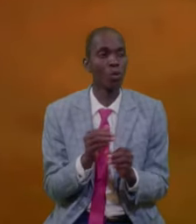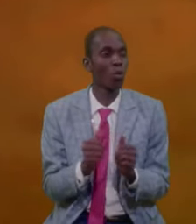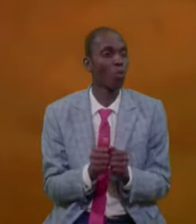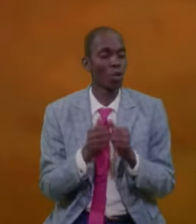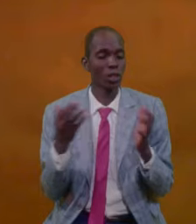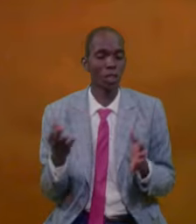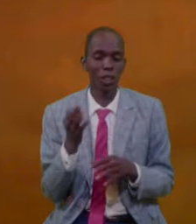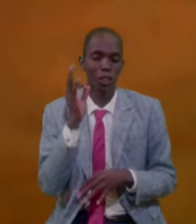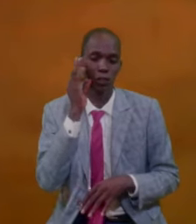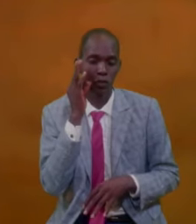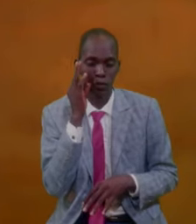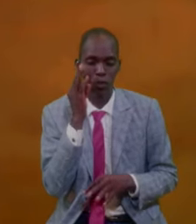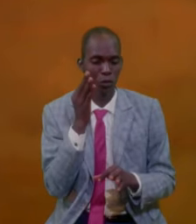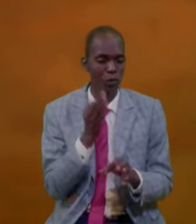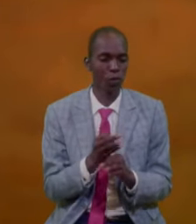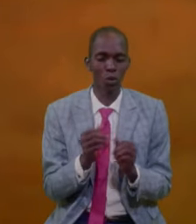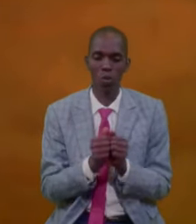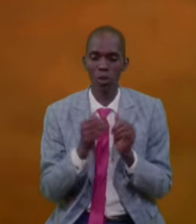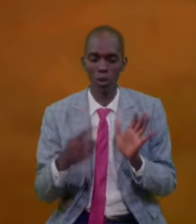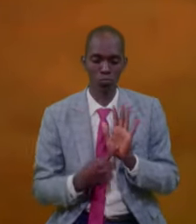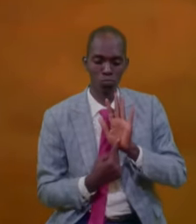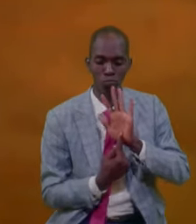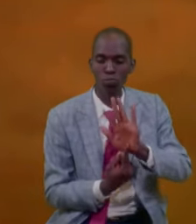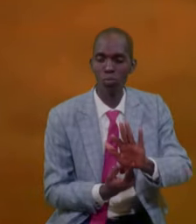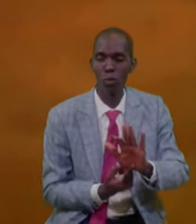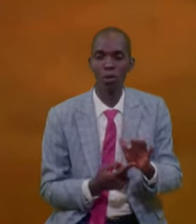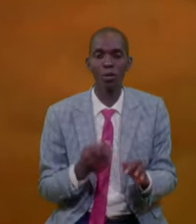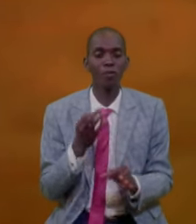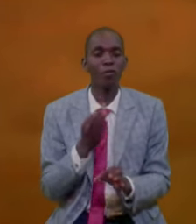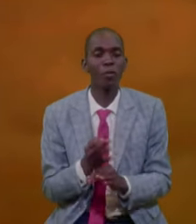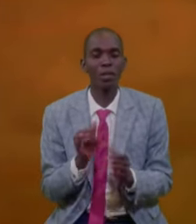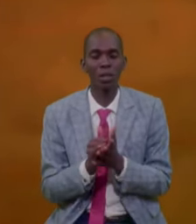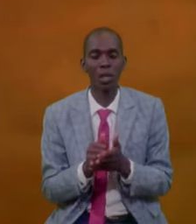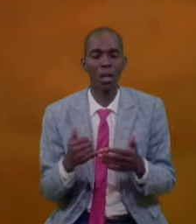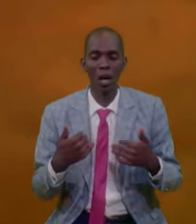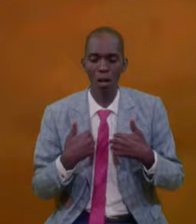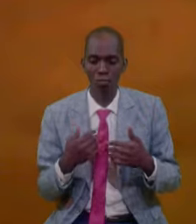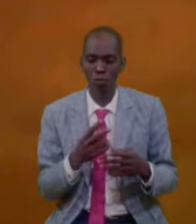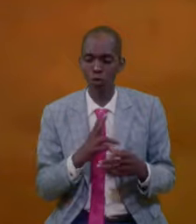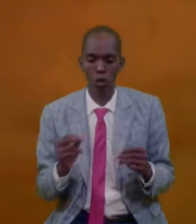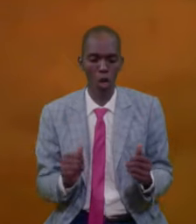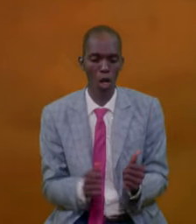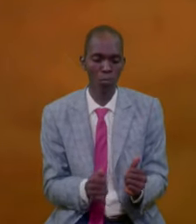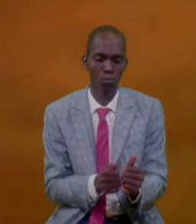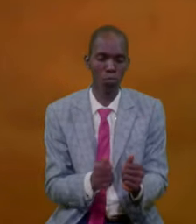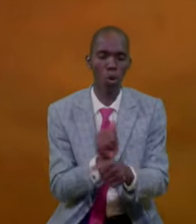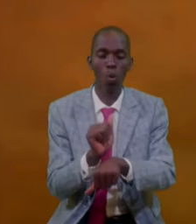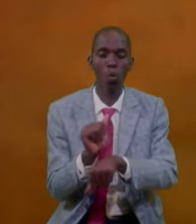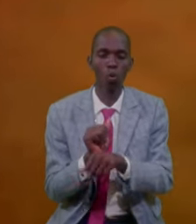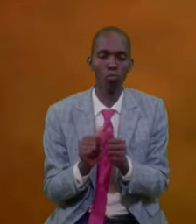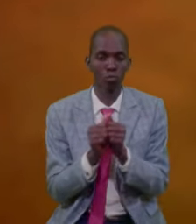have expression, that does not have accompanying work, That's why we talk about